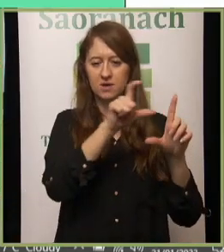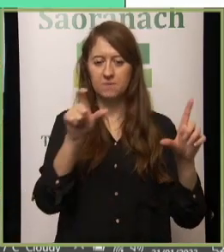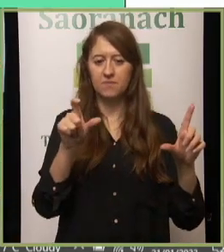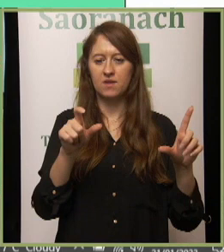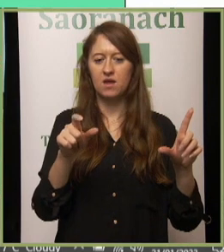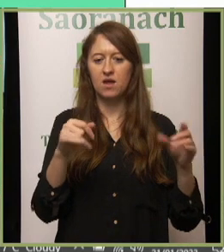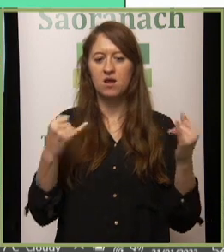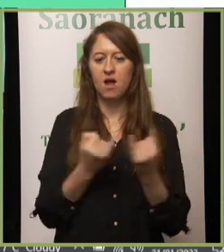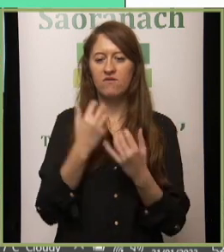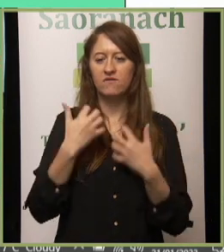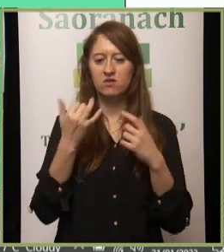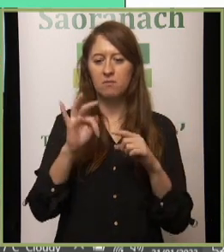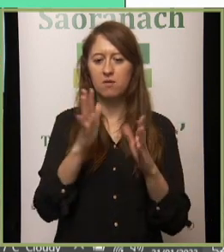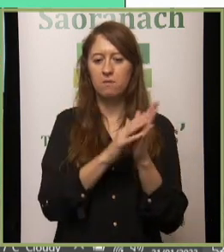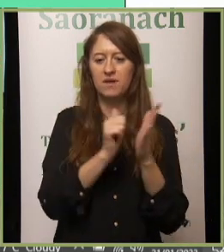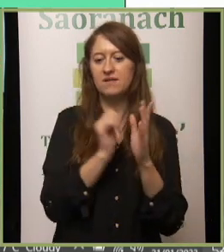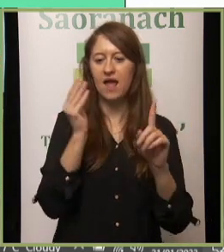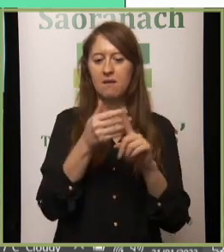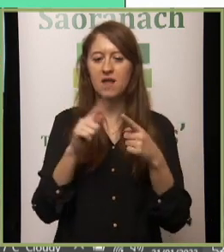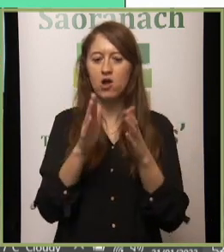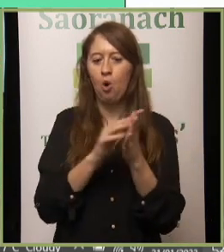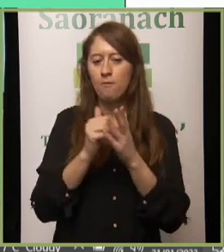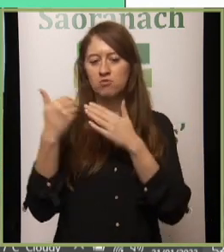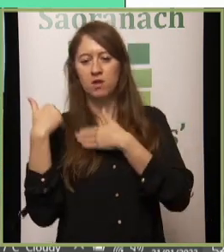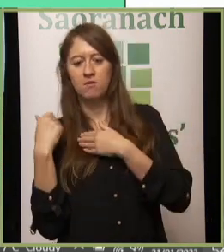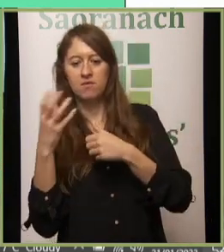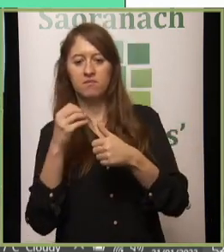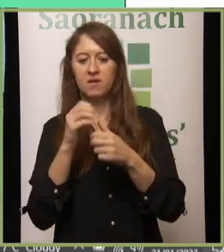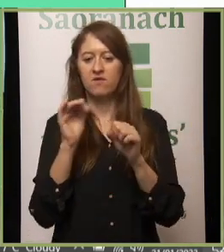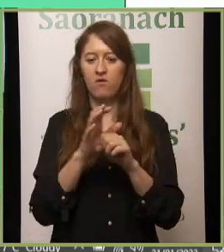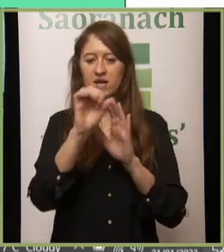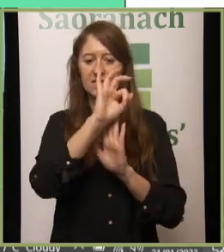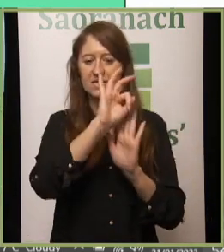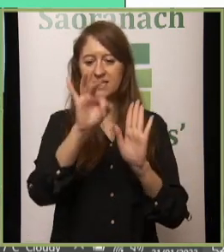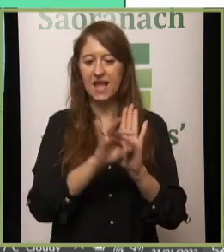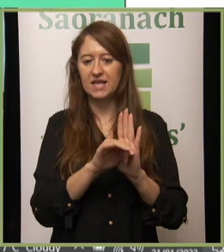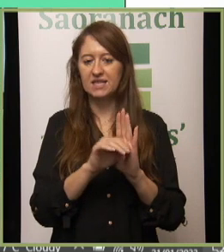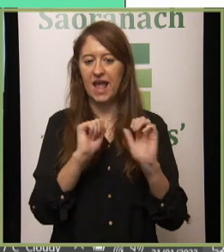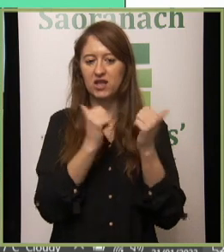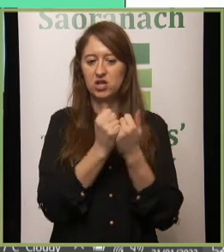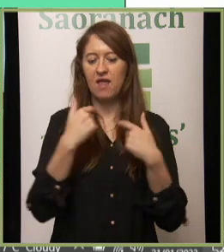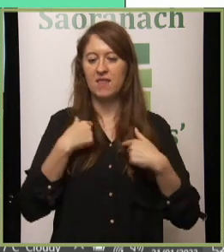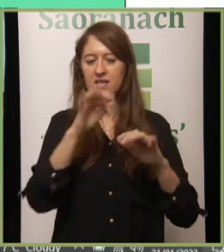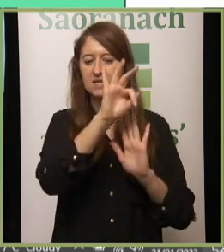aims and corporate responsibility, particularly for state agencies. State woodlands should be recognised